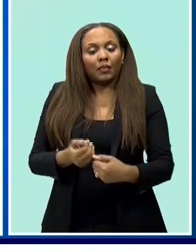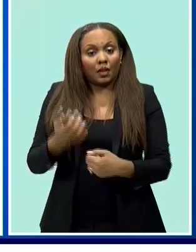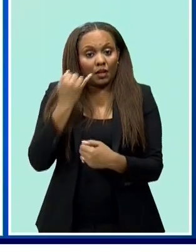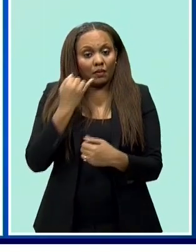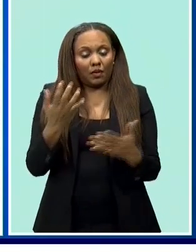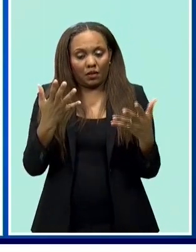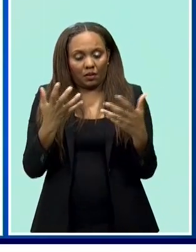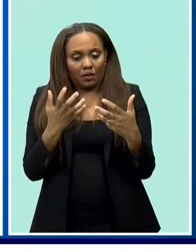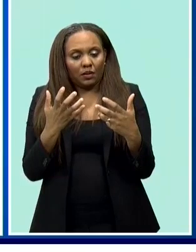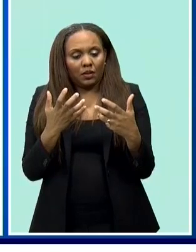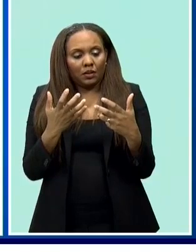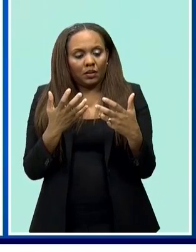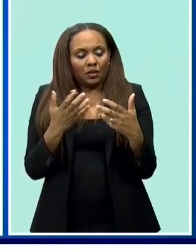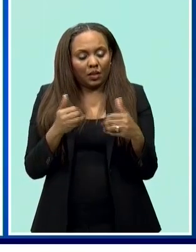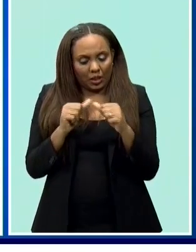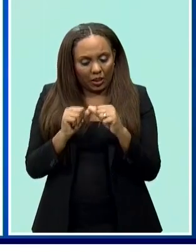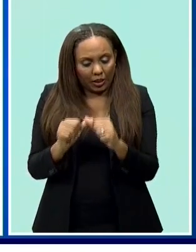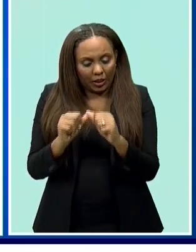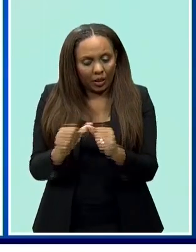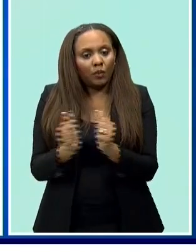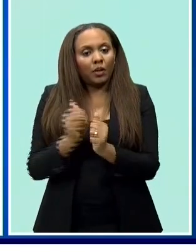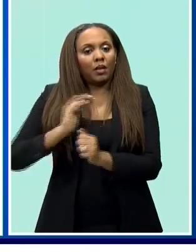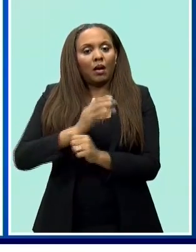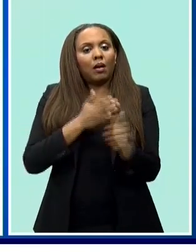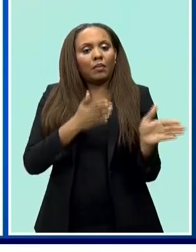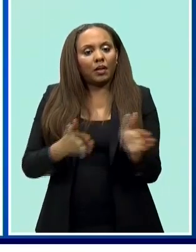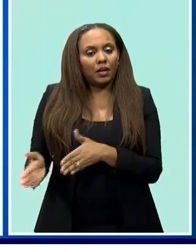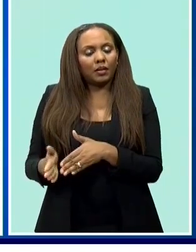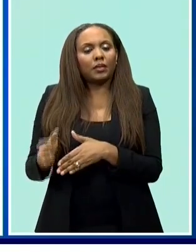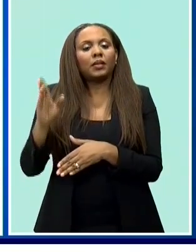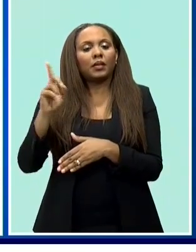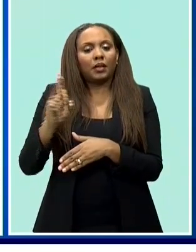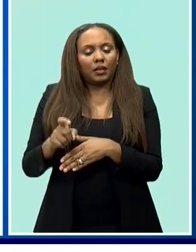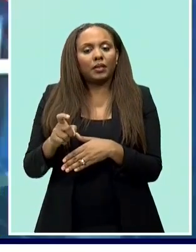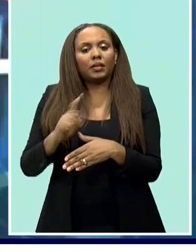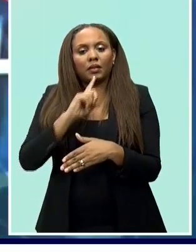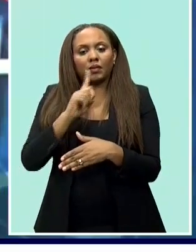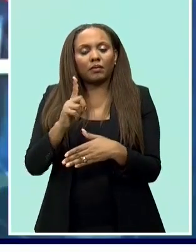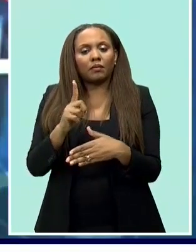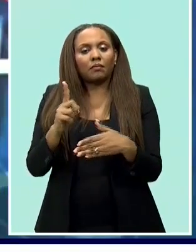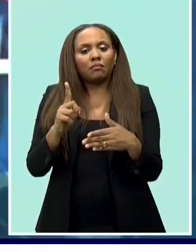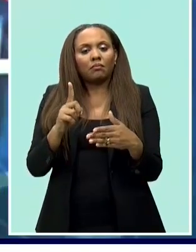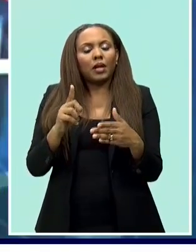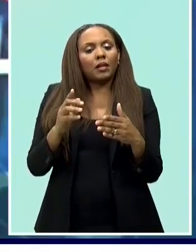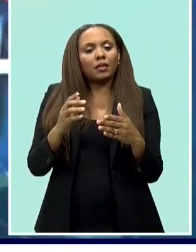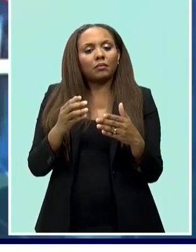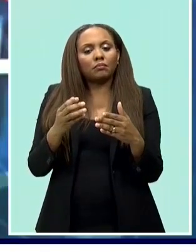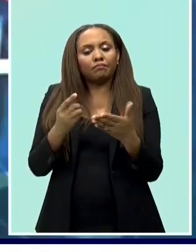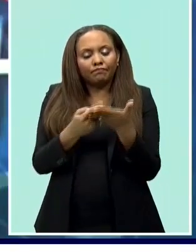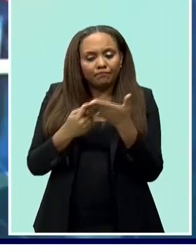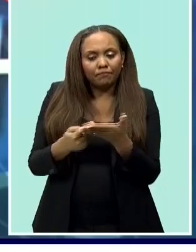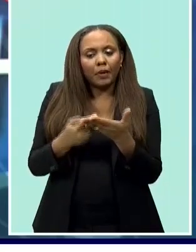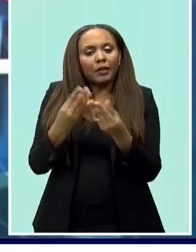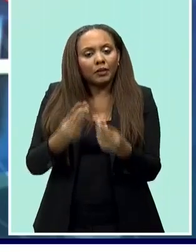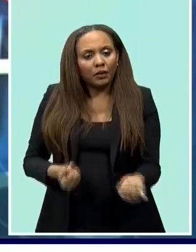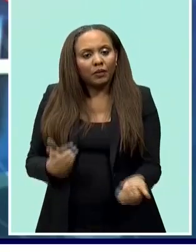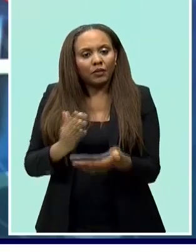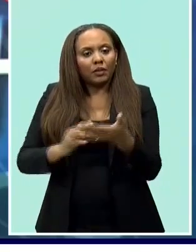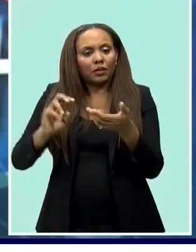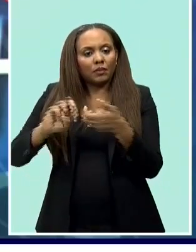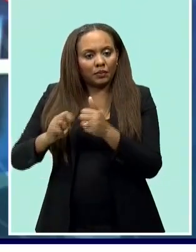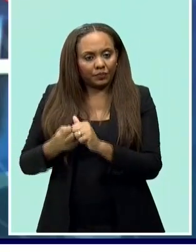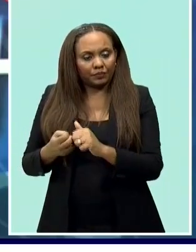with the implementation plan to which we have given our blessing. On the issue of crime and security, Prime Minister